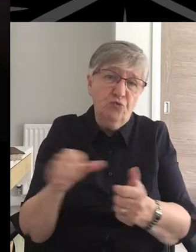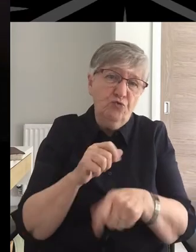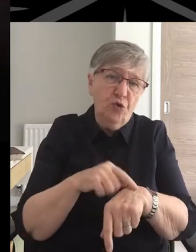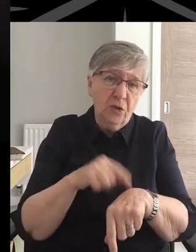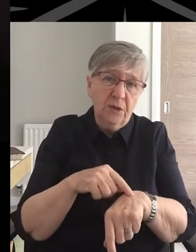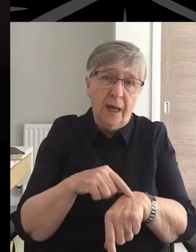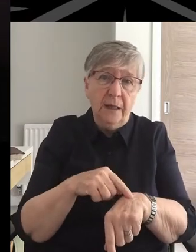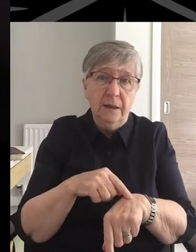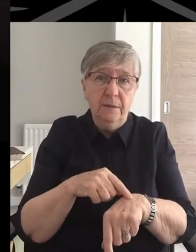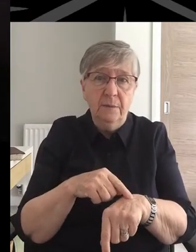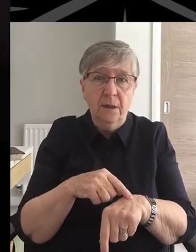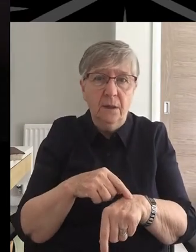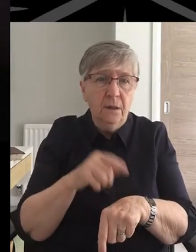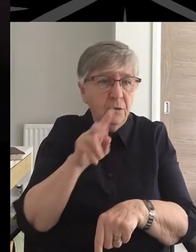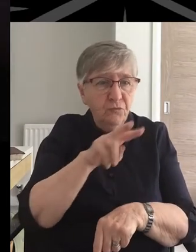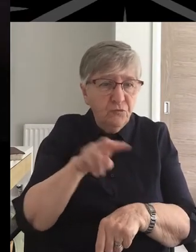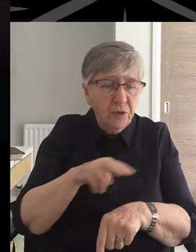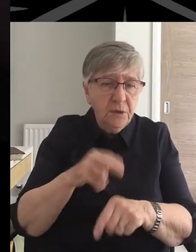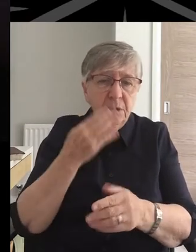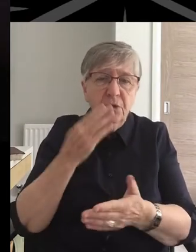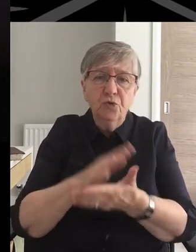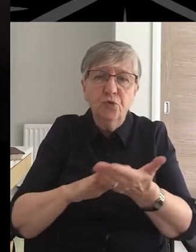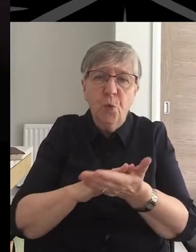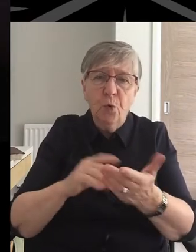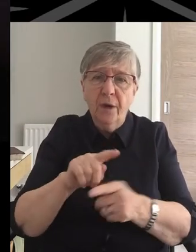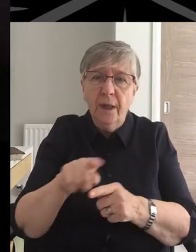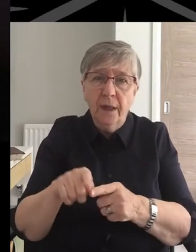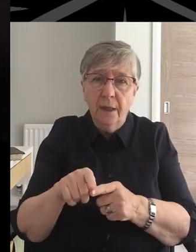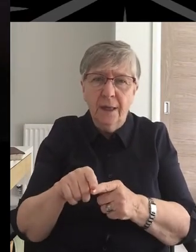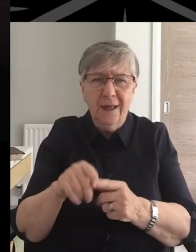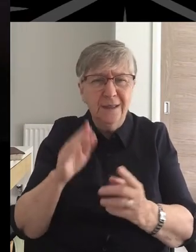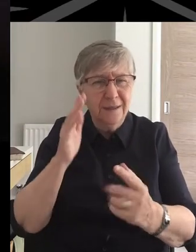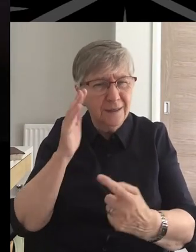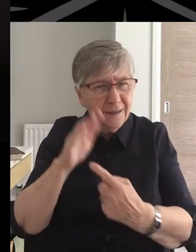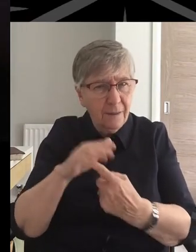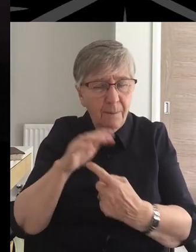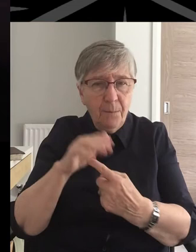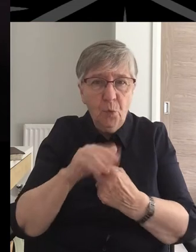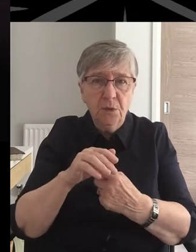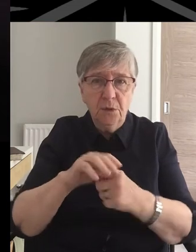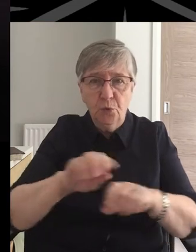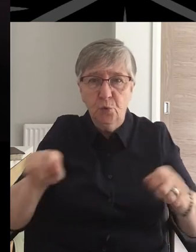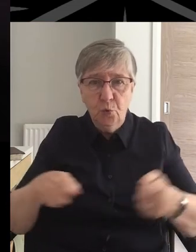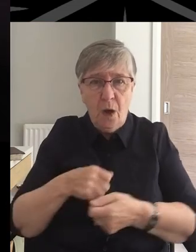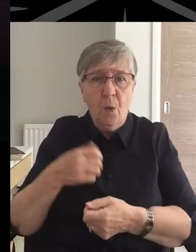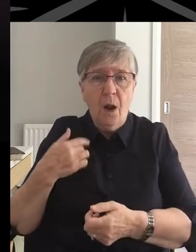familiarity with the story of Scripture. It's vital to life itself.